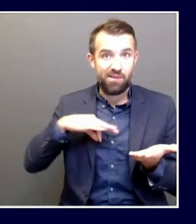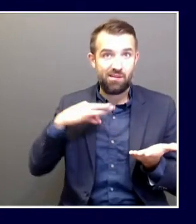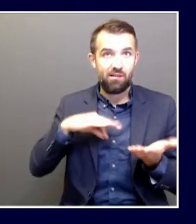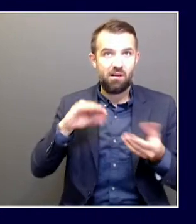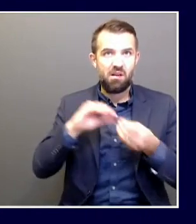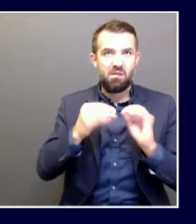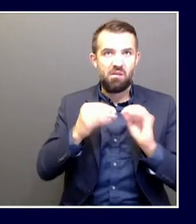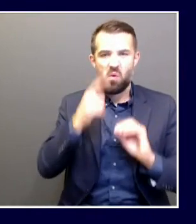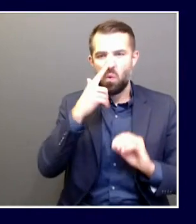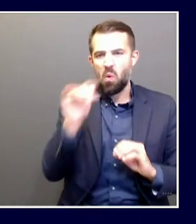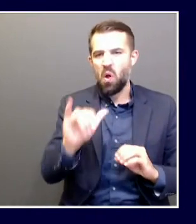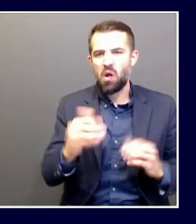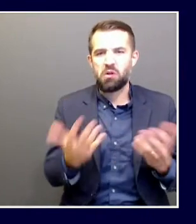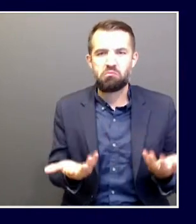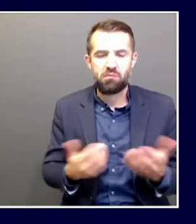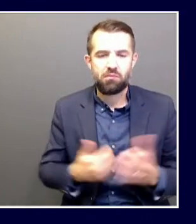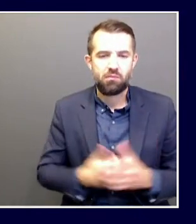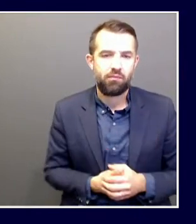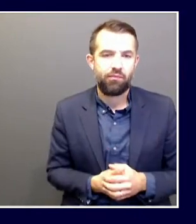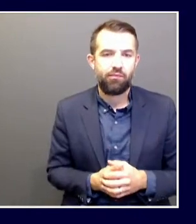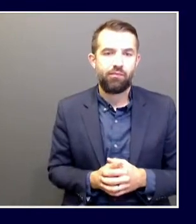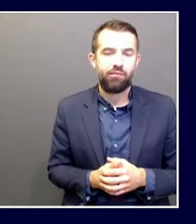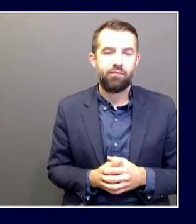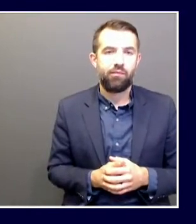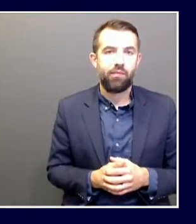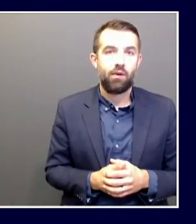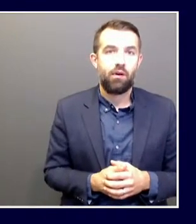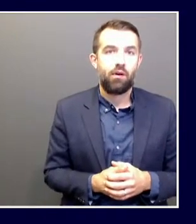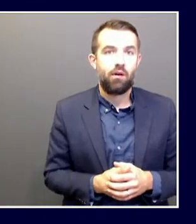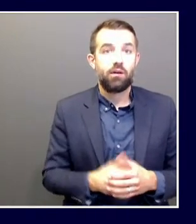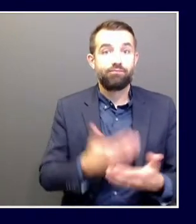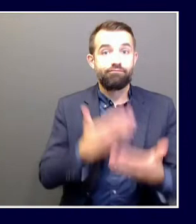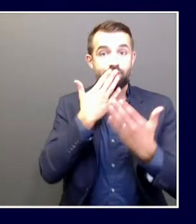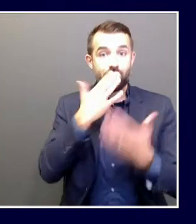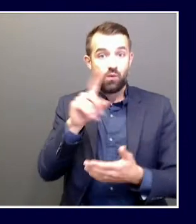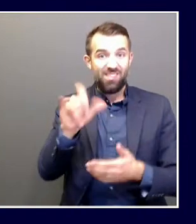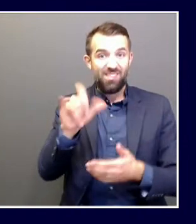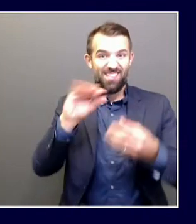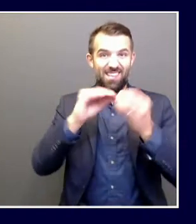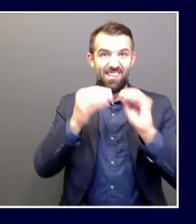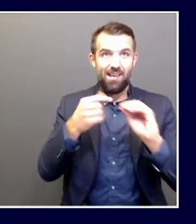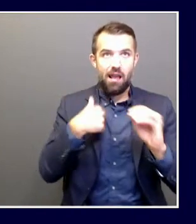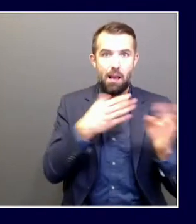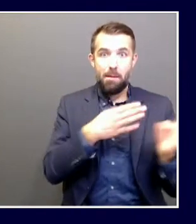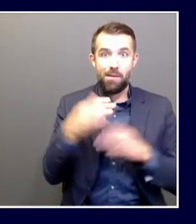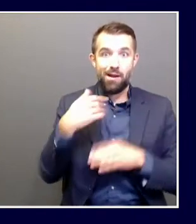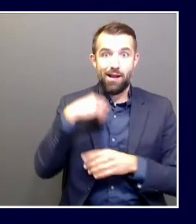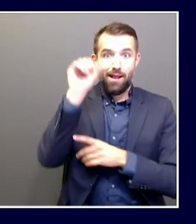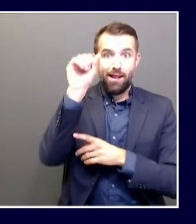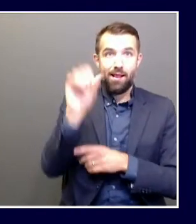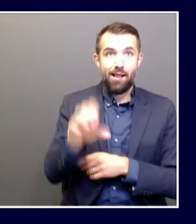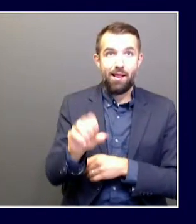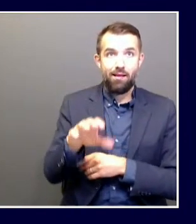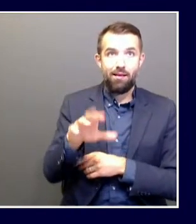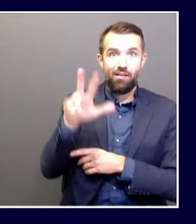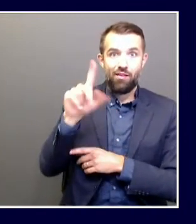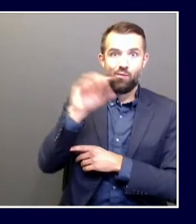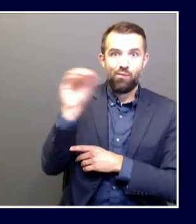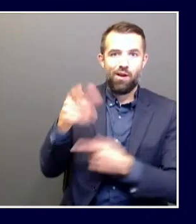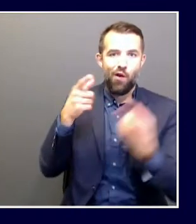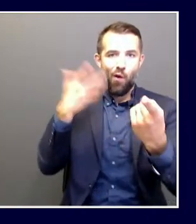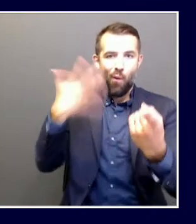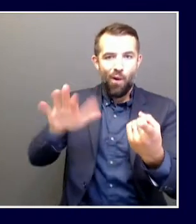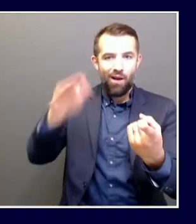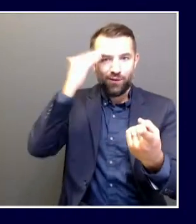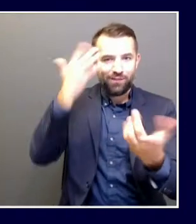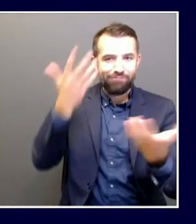walk through why it's important for pregnant women to be vaccinated. Let's start with the most obvious one right up at the